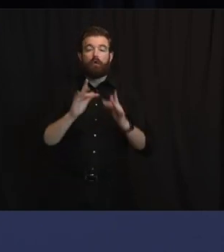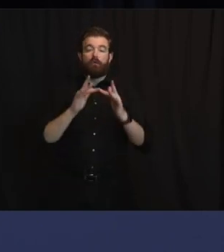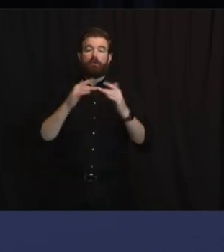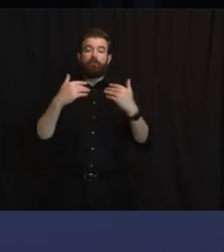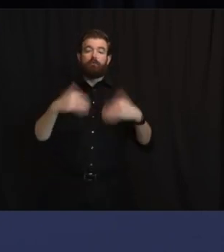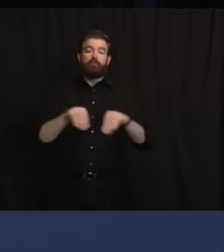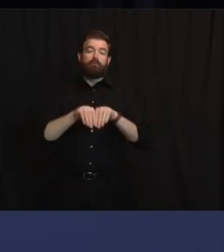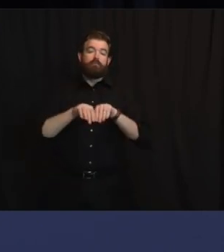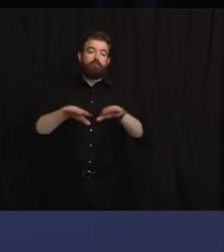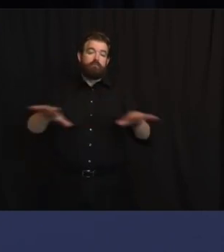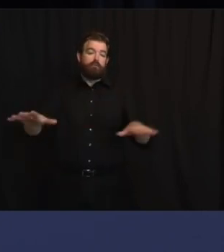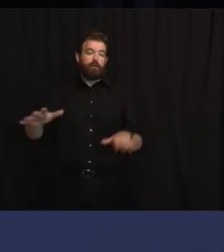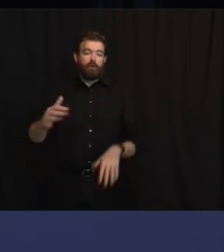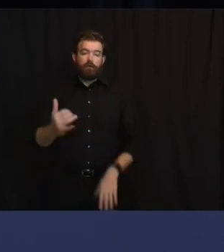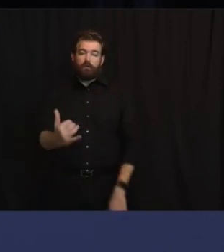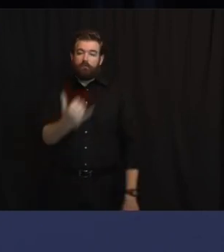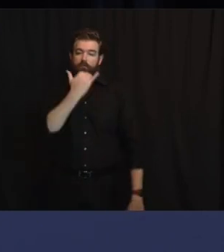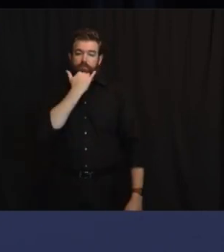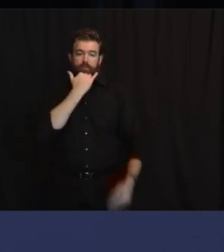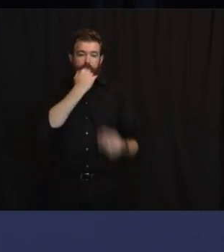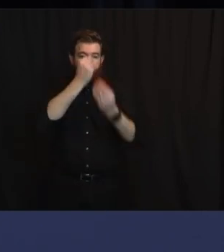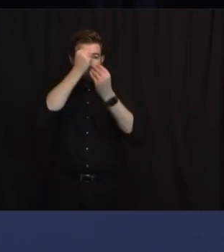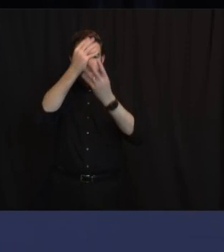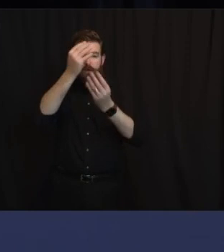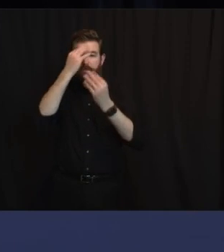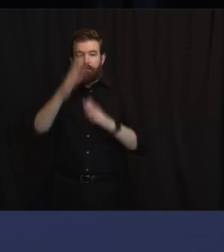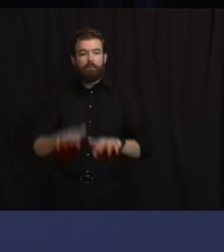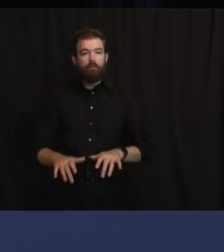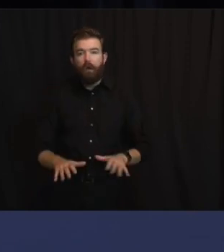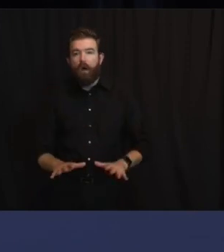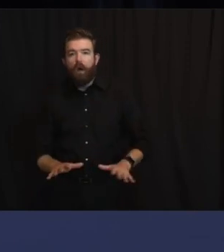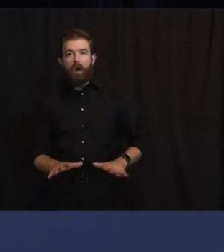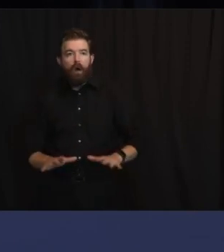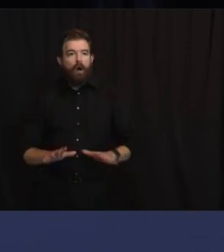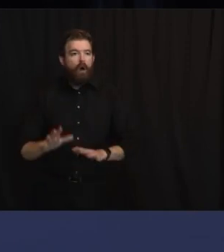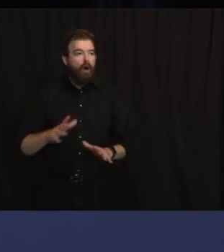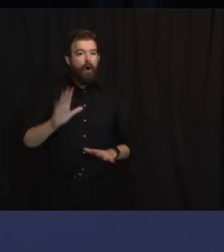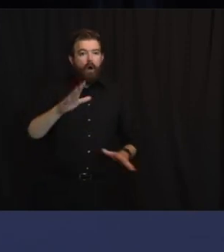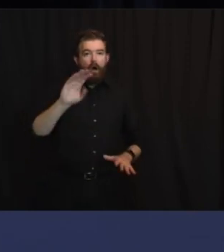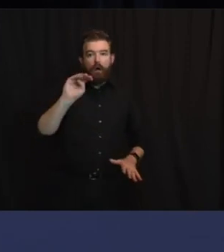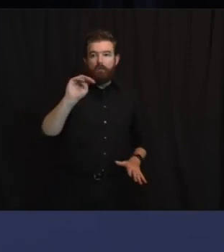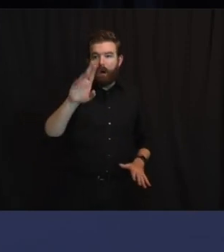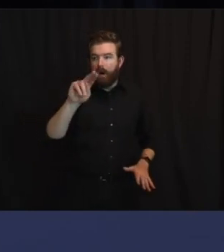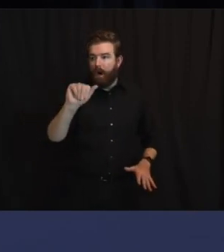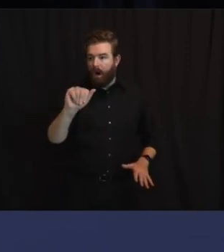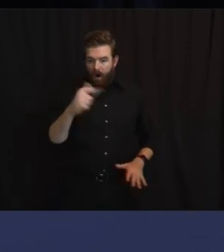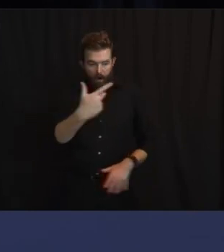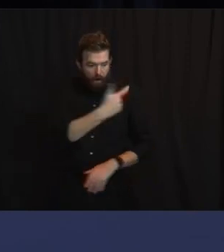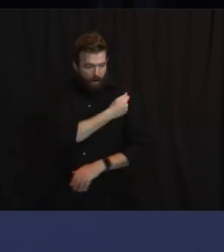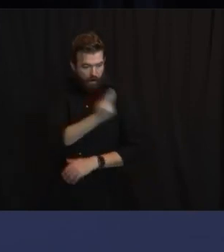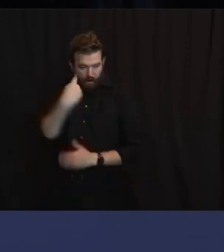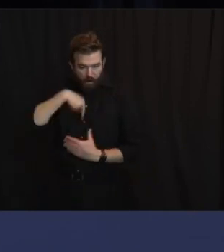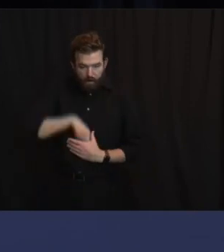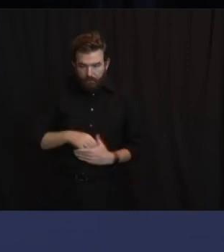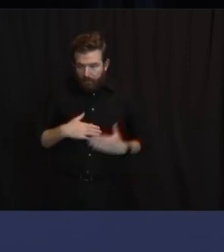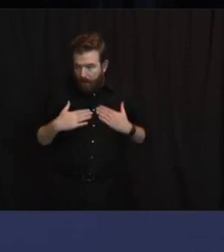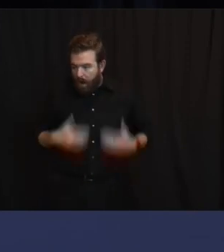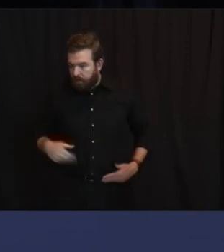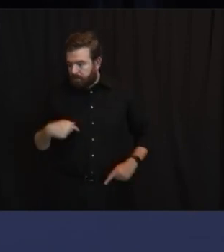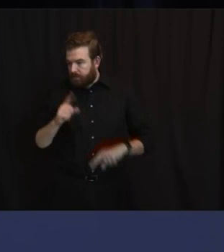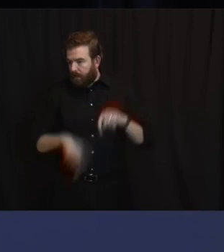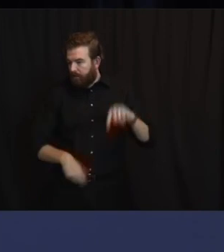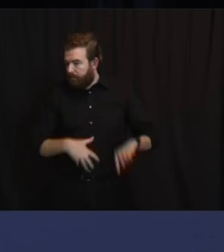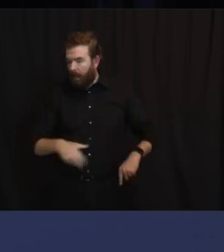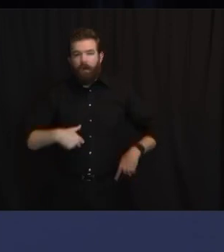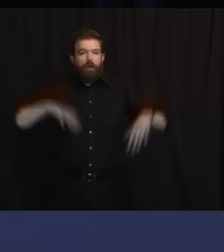mRNA vaccines somehow affecting your DNA and fertility. And I believe Dr. Bresnis at one of the press conferences